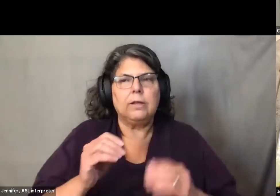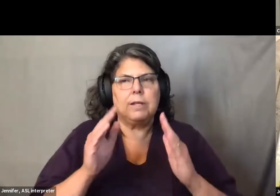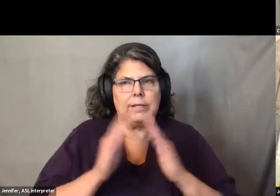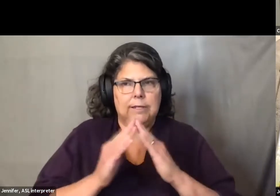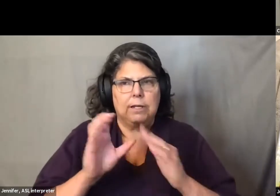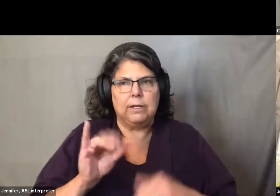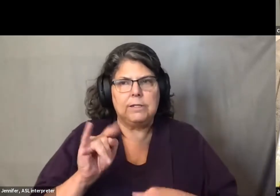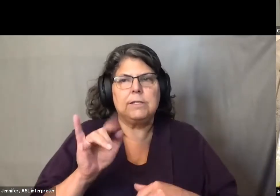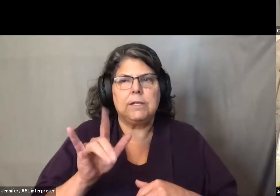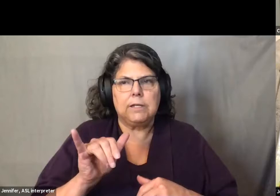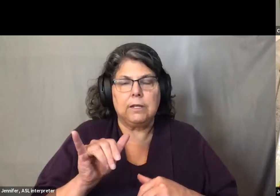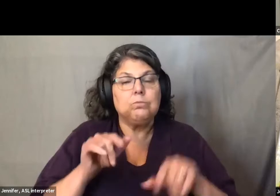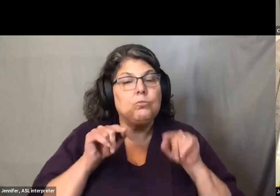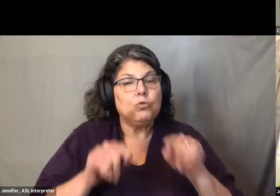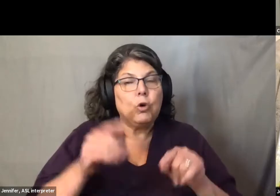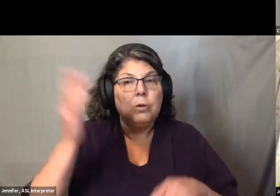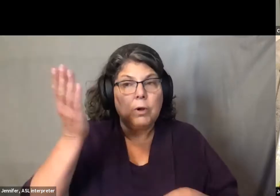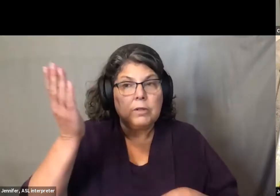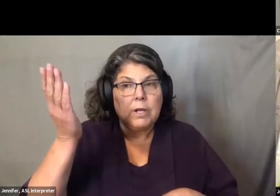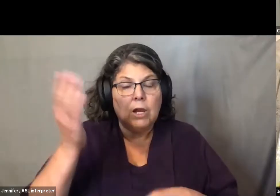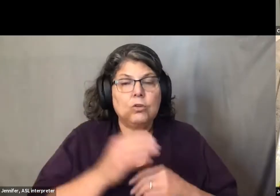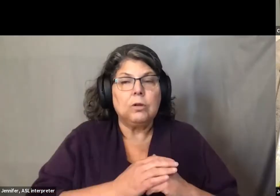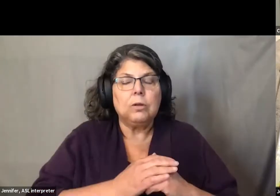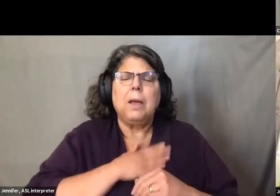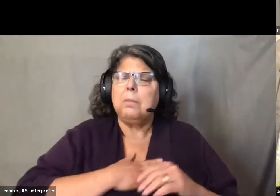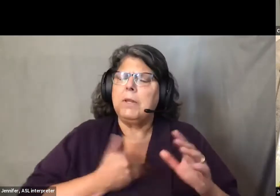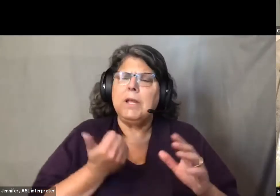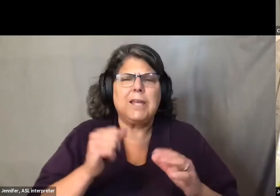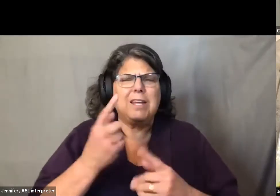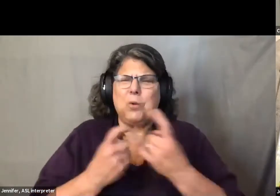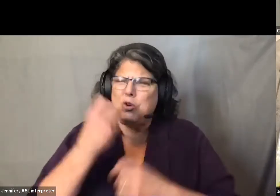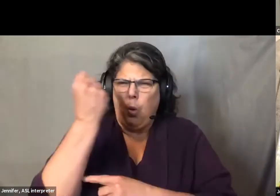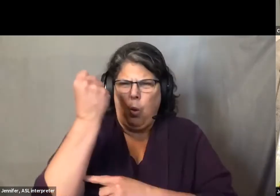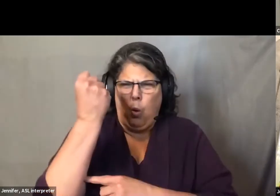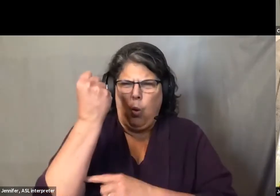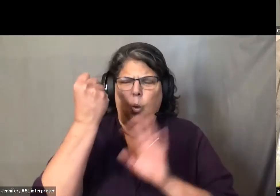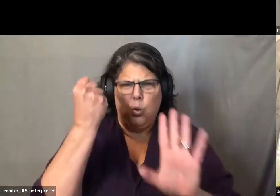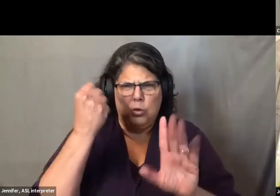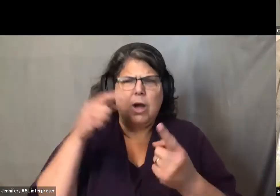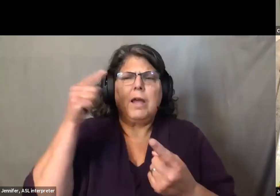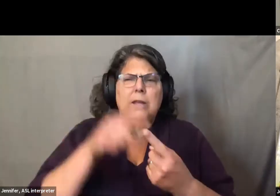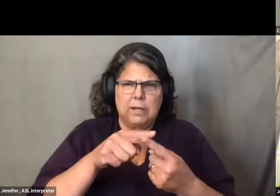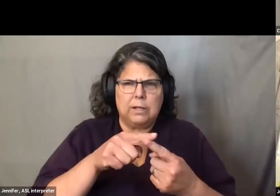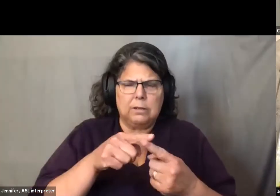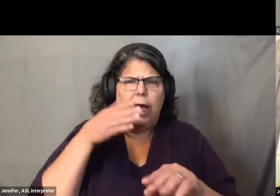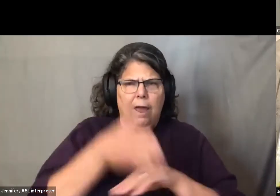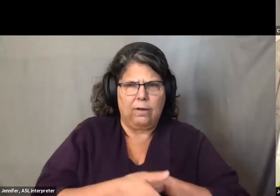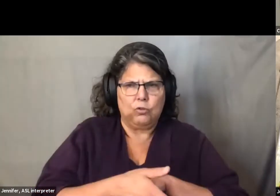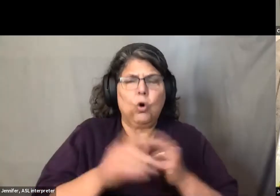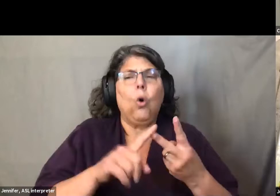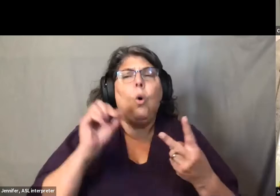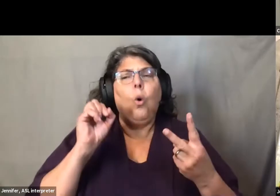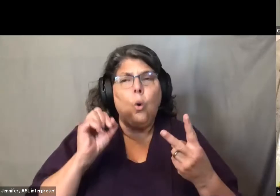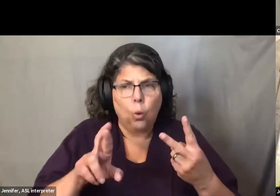also during the presentation, if you could hold your questions to the end, or also use the question